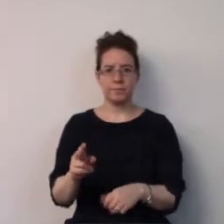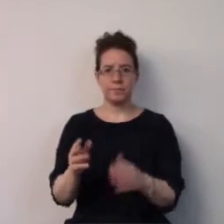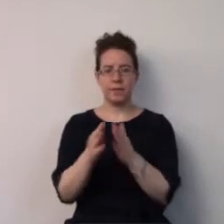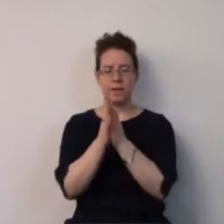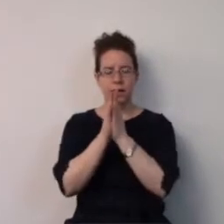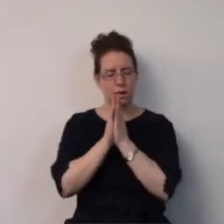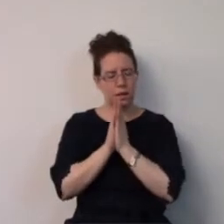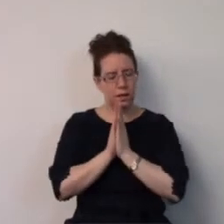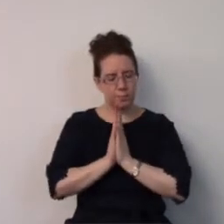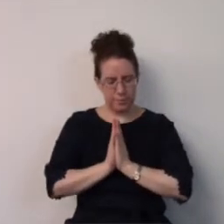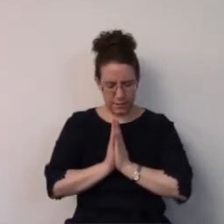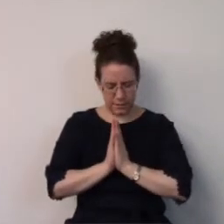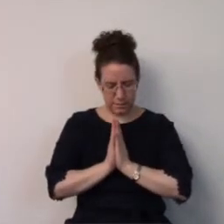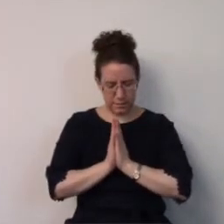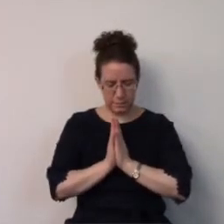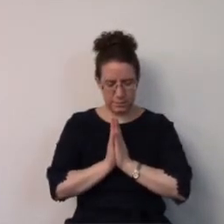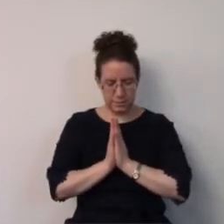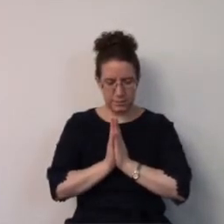Lord